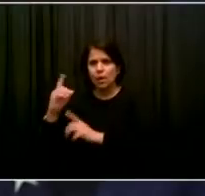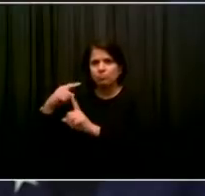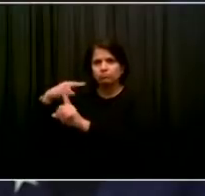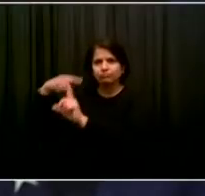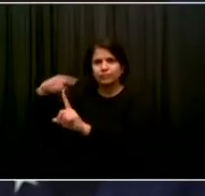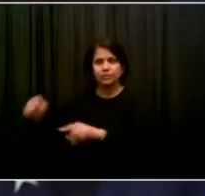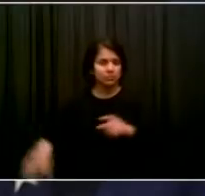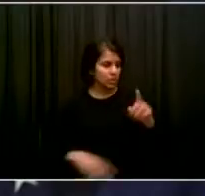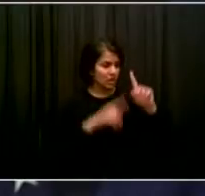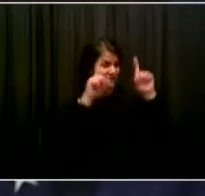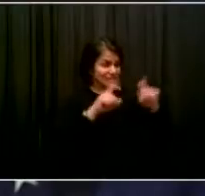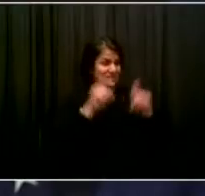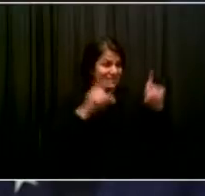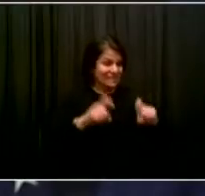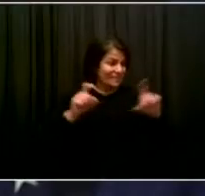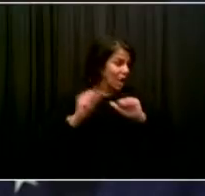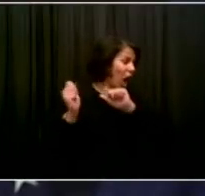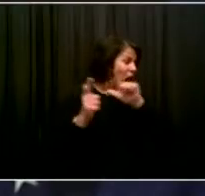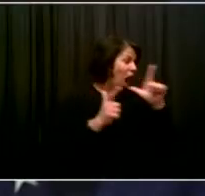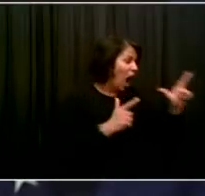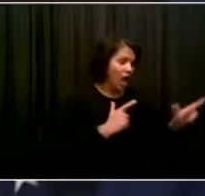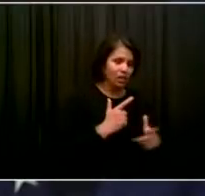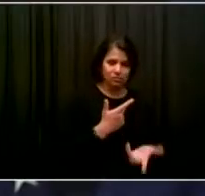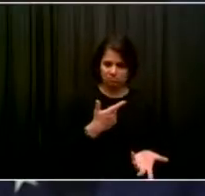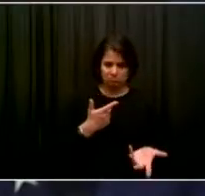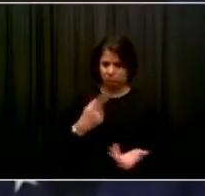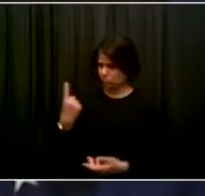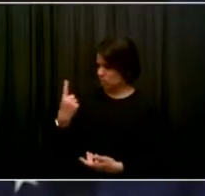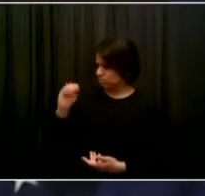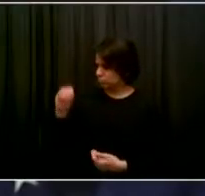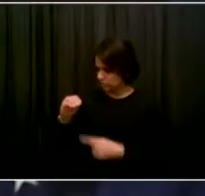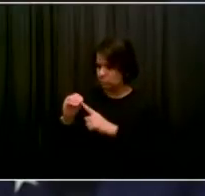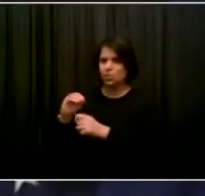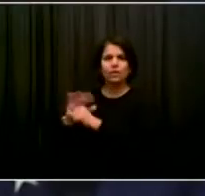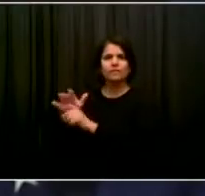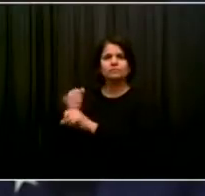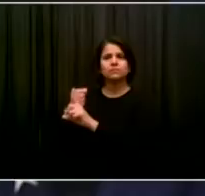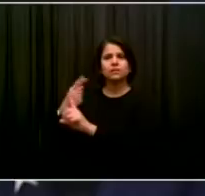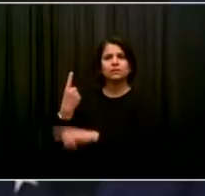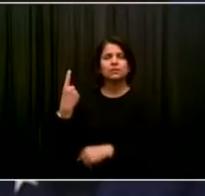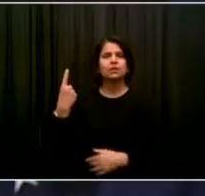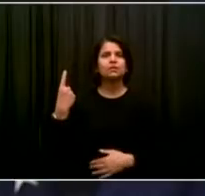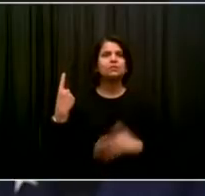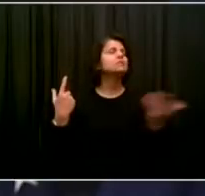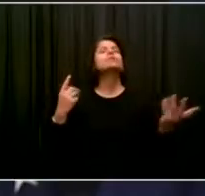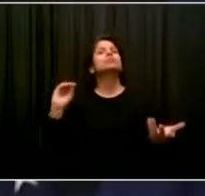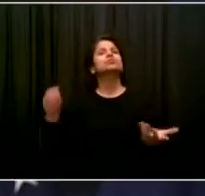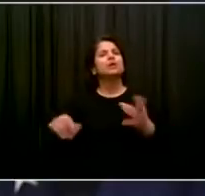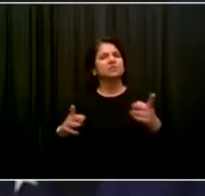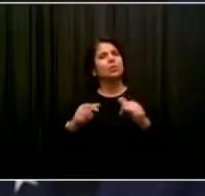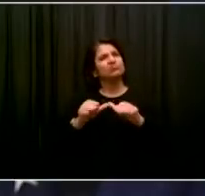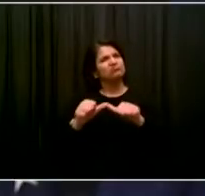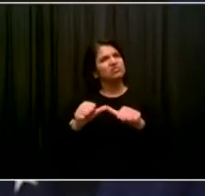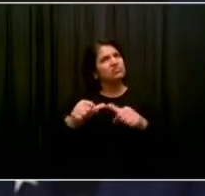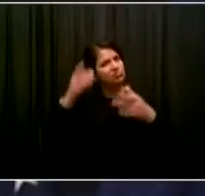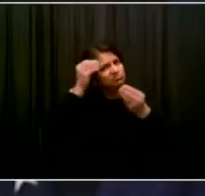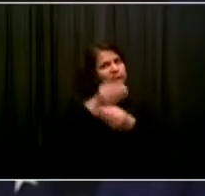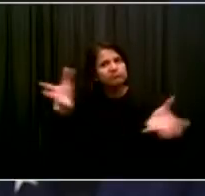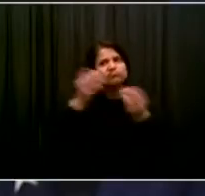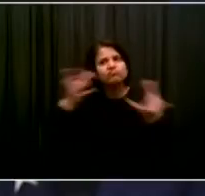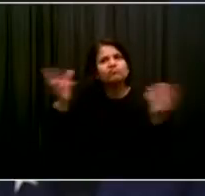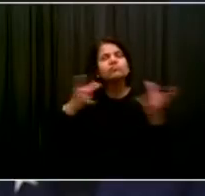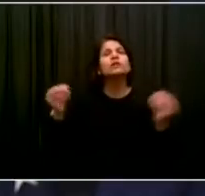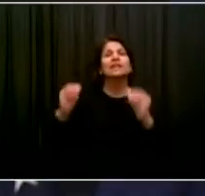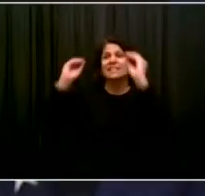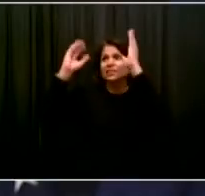numbers as compared to the general population. So that is a message that we will continue to let every one of our teachers and